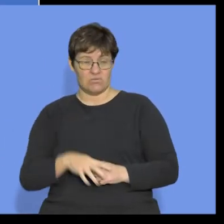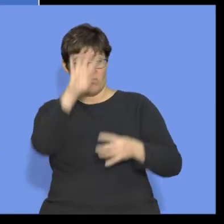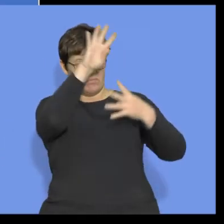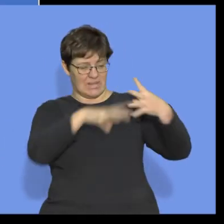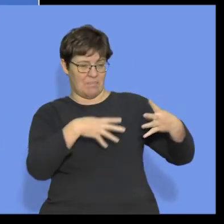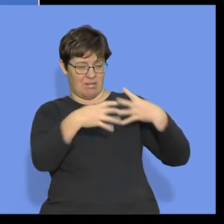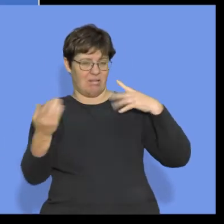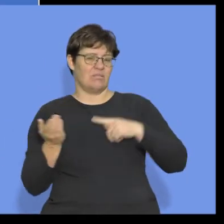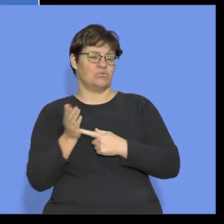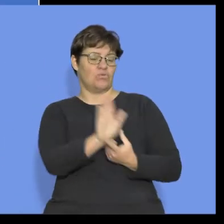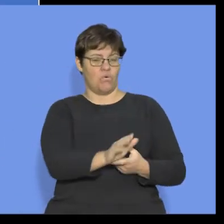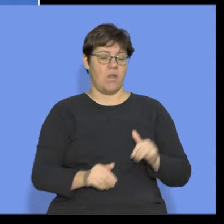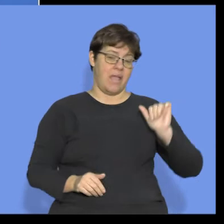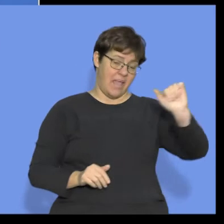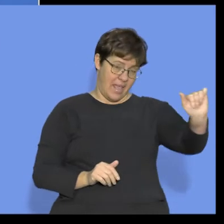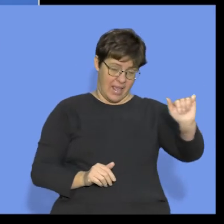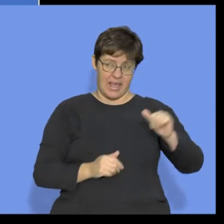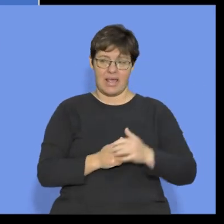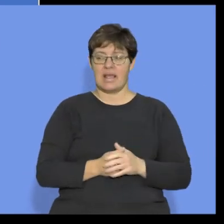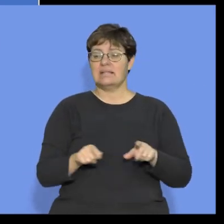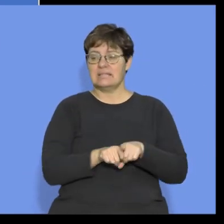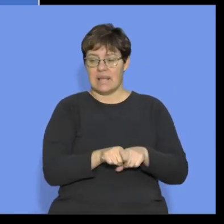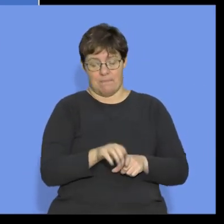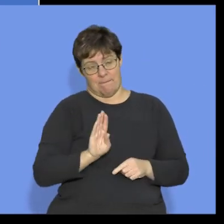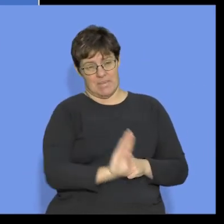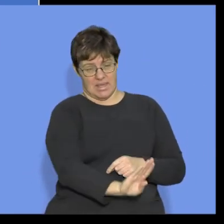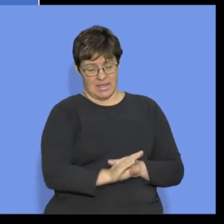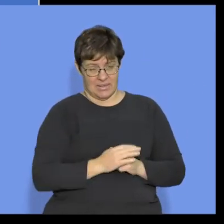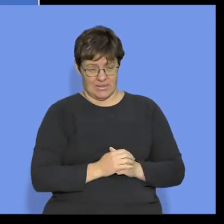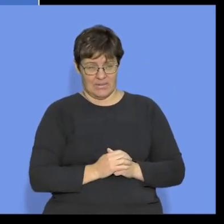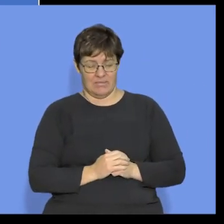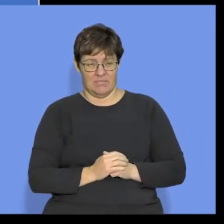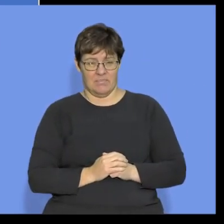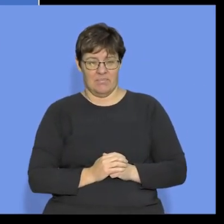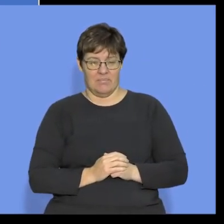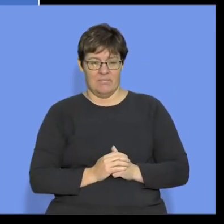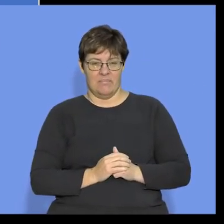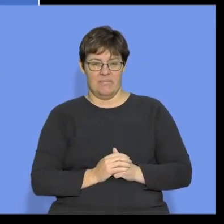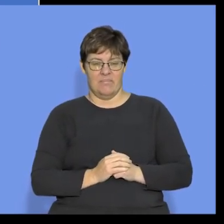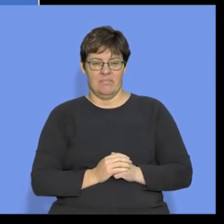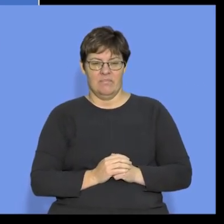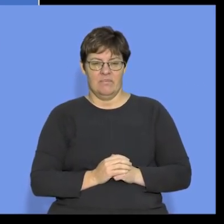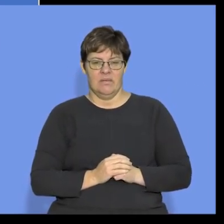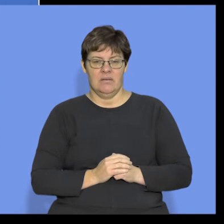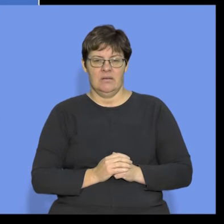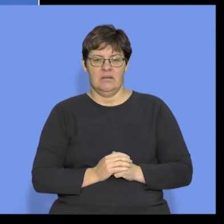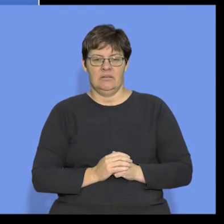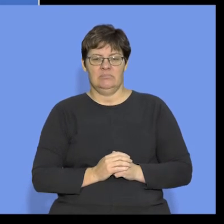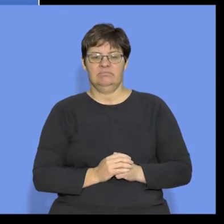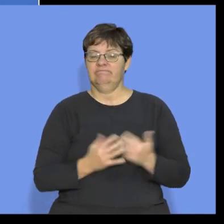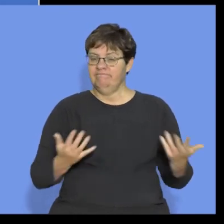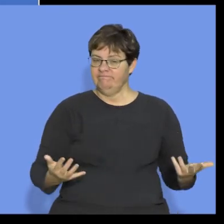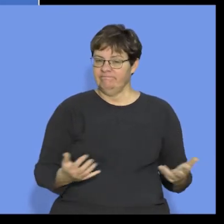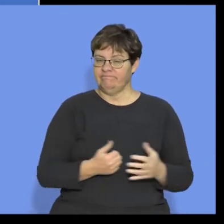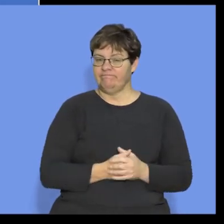So our table shows treatment A and treatment B. Then,